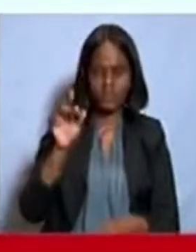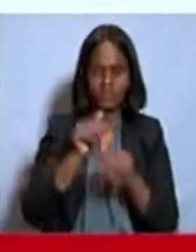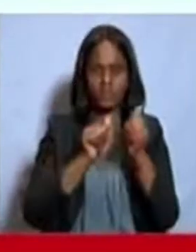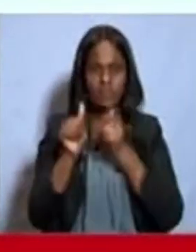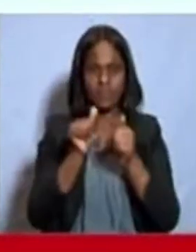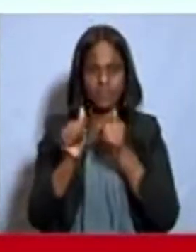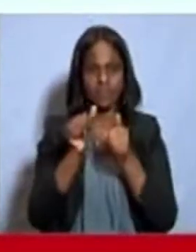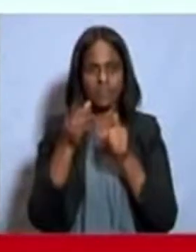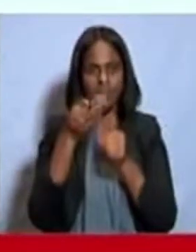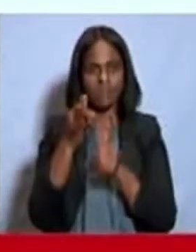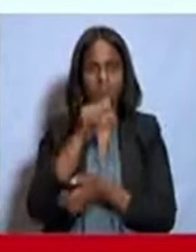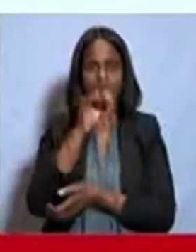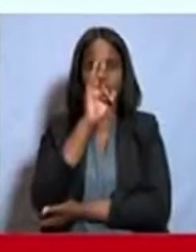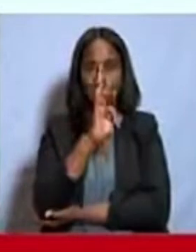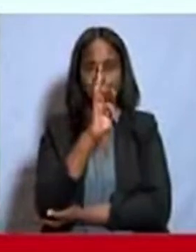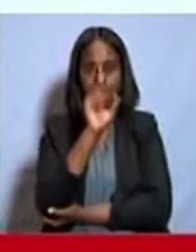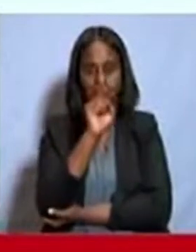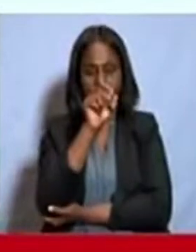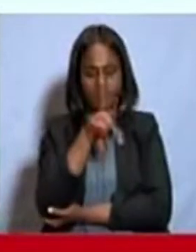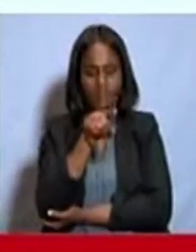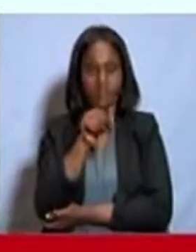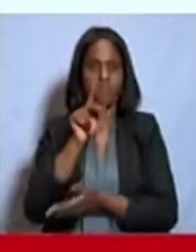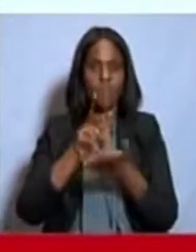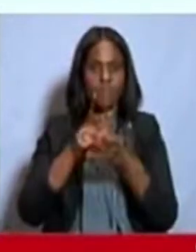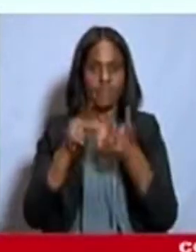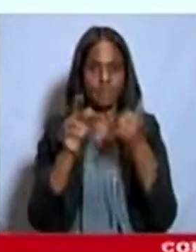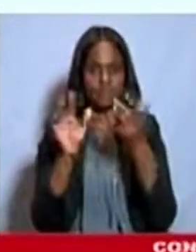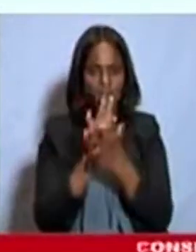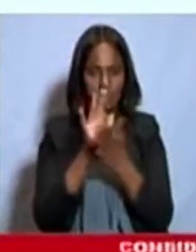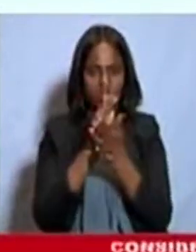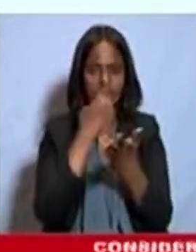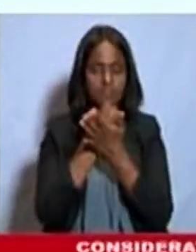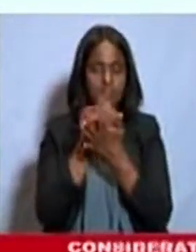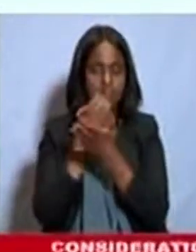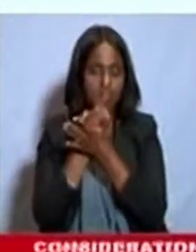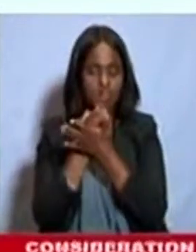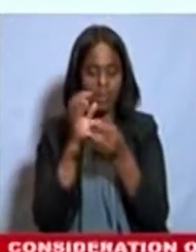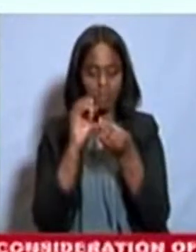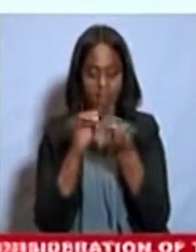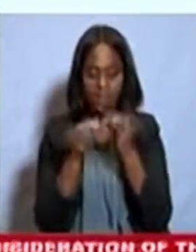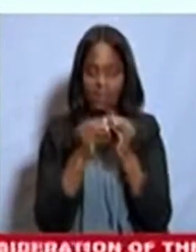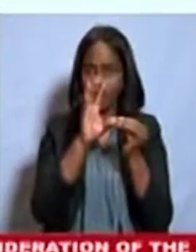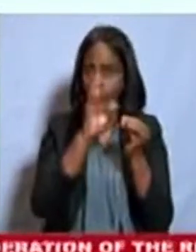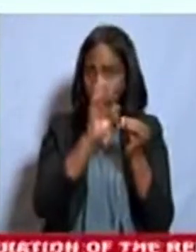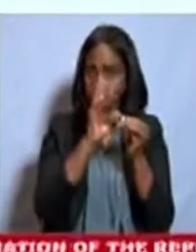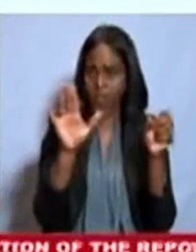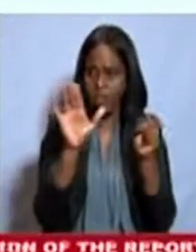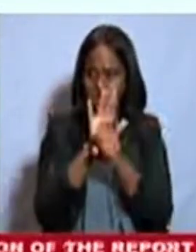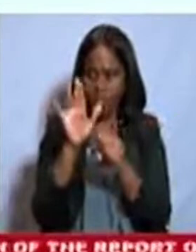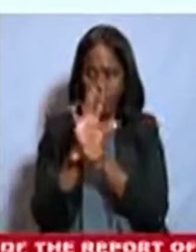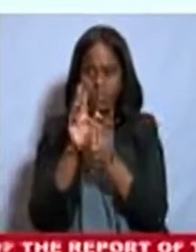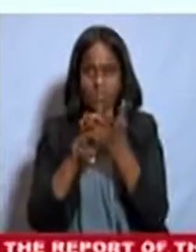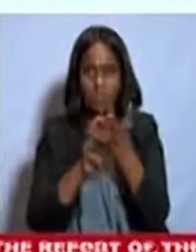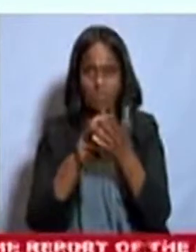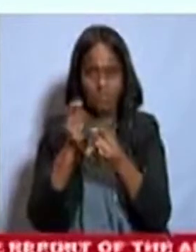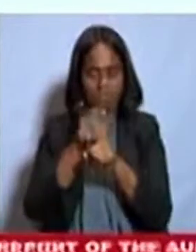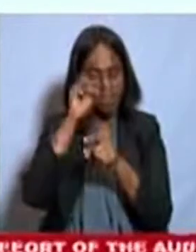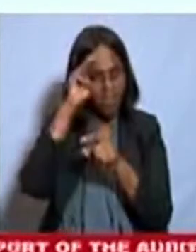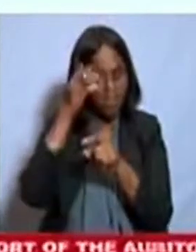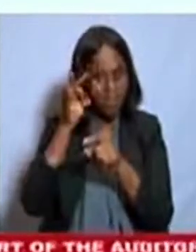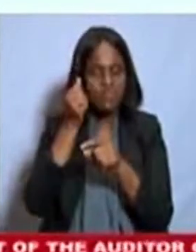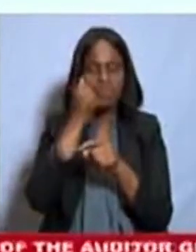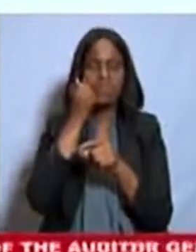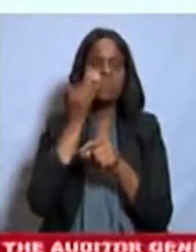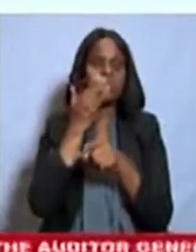administration of the FSP program. Documentary evidence, Appendix 16, comprehensive report from the Ministry of